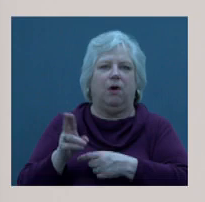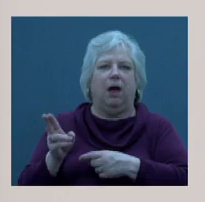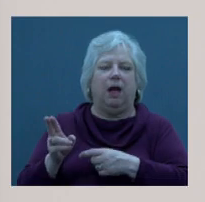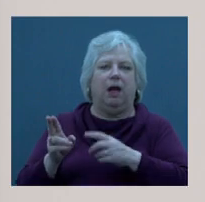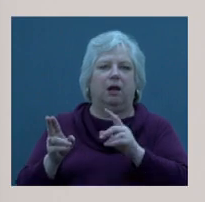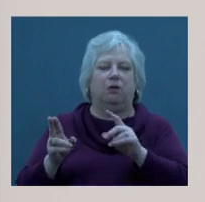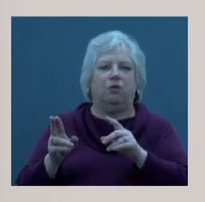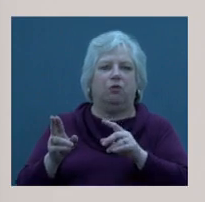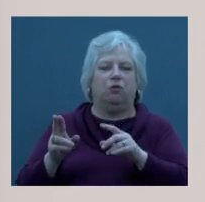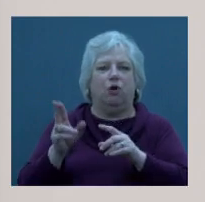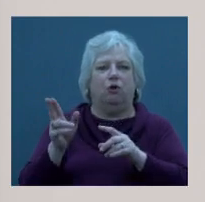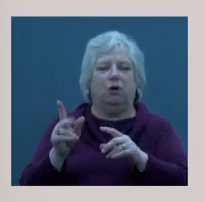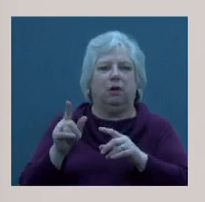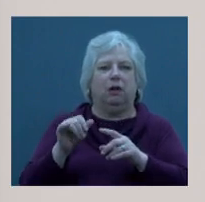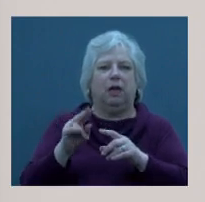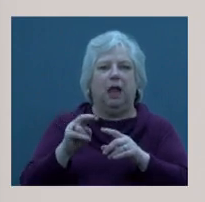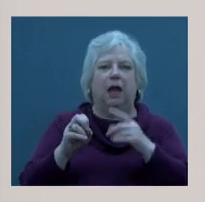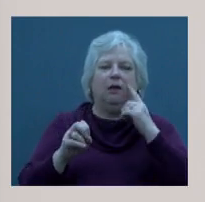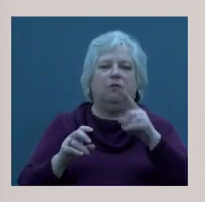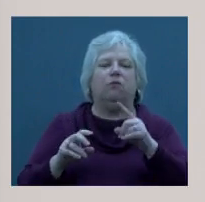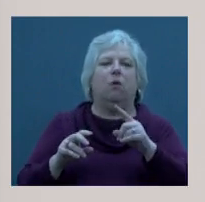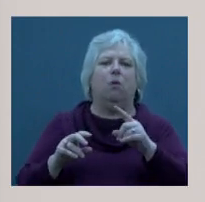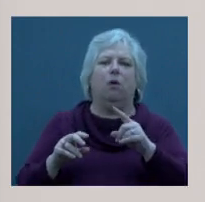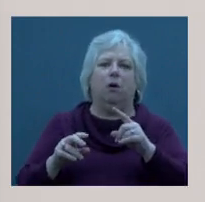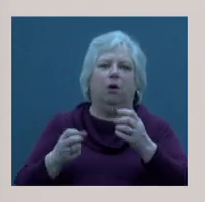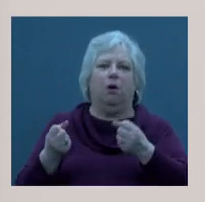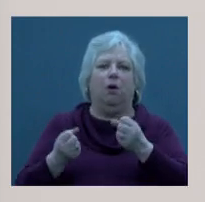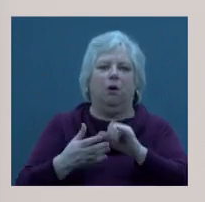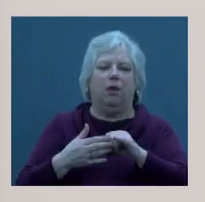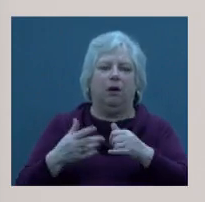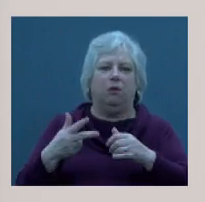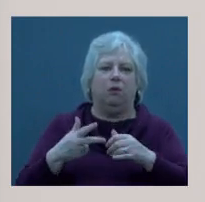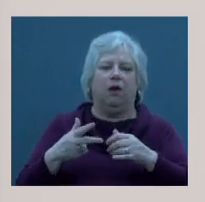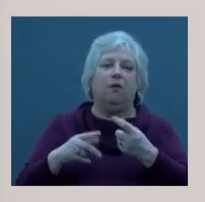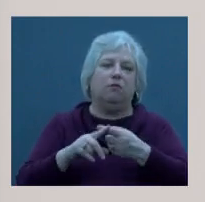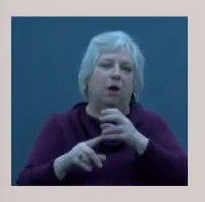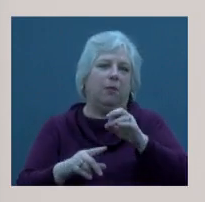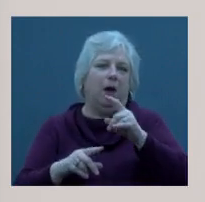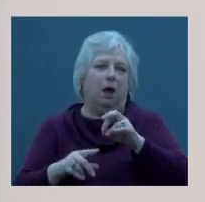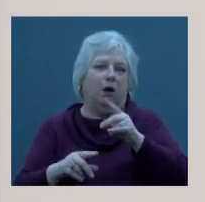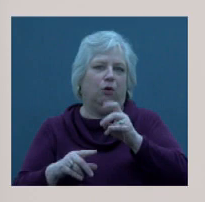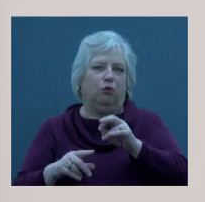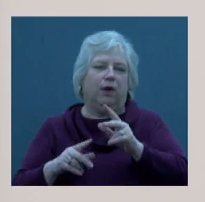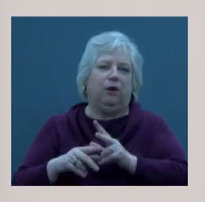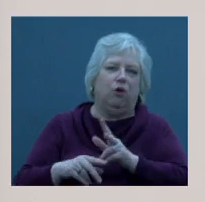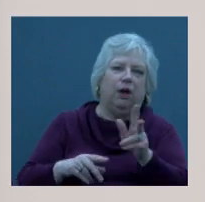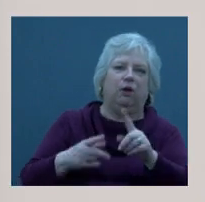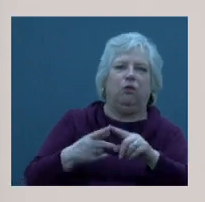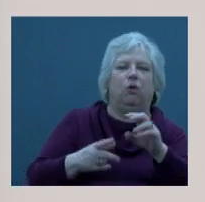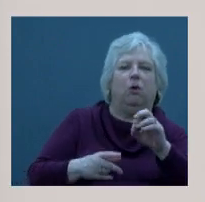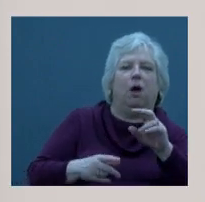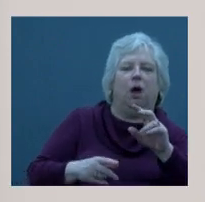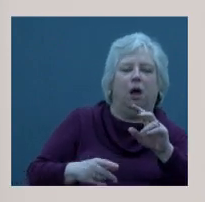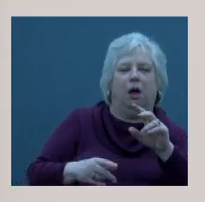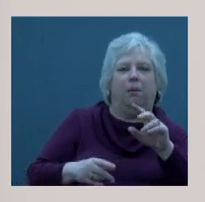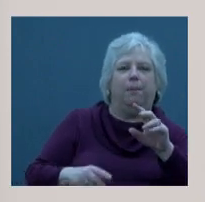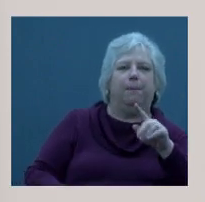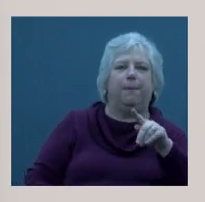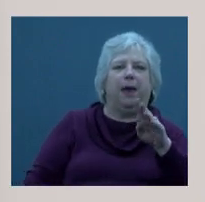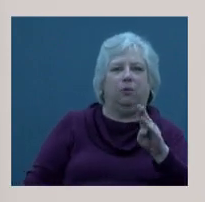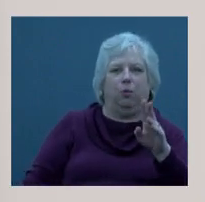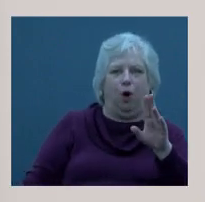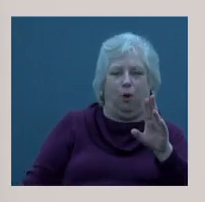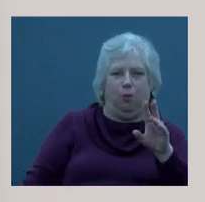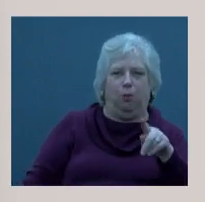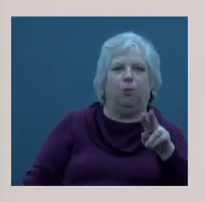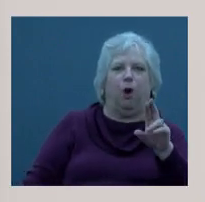lane for vehicles that would be turning from Otter Creek Road onto Bass Pro Parkway. This drive must be permitted by